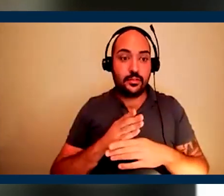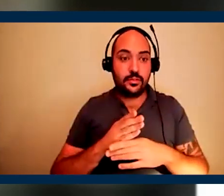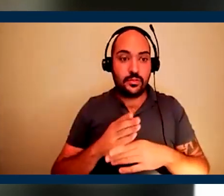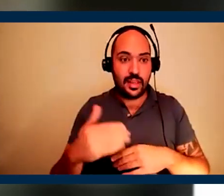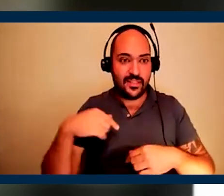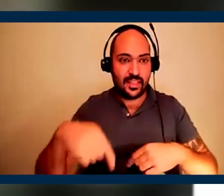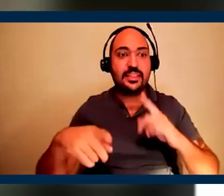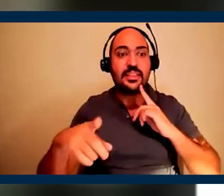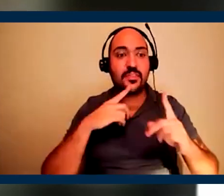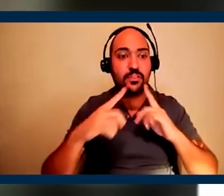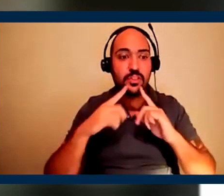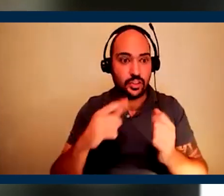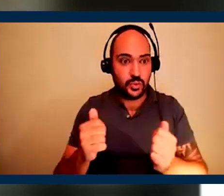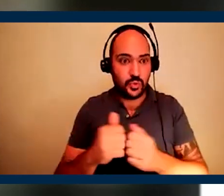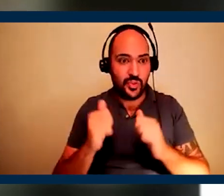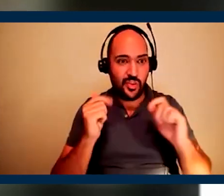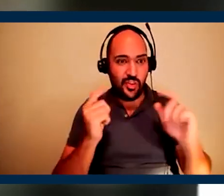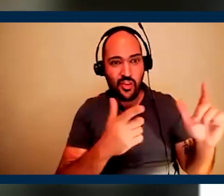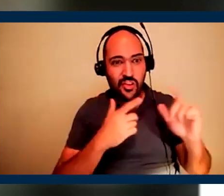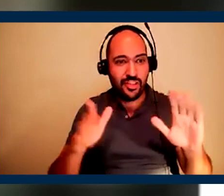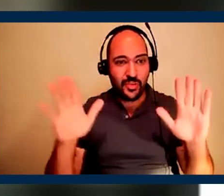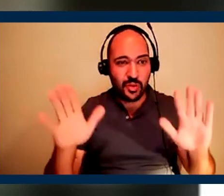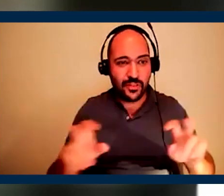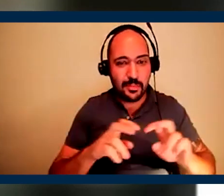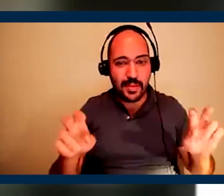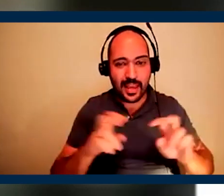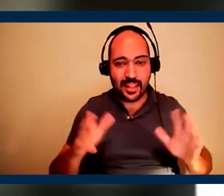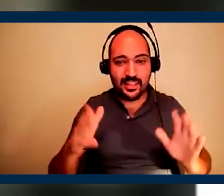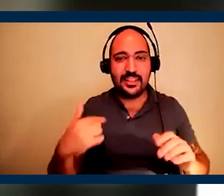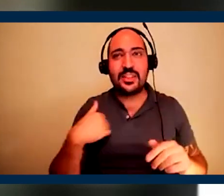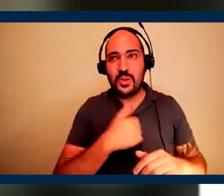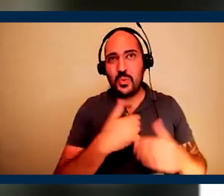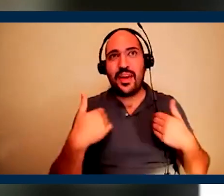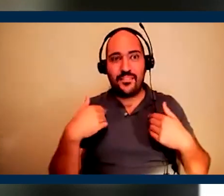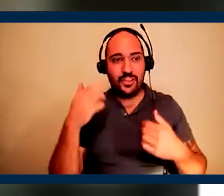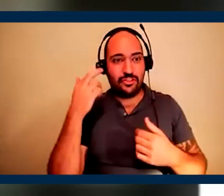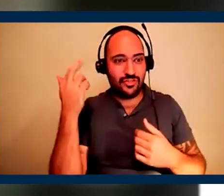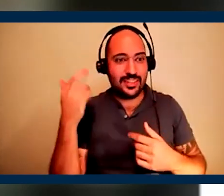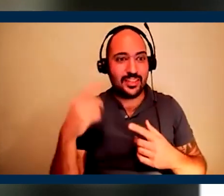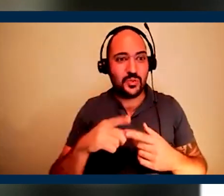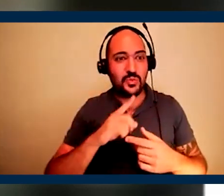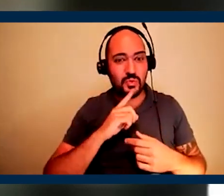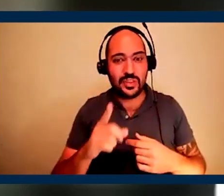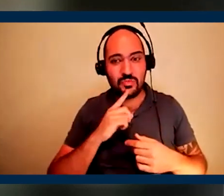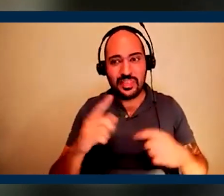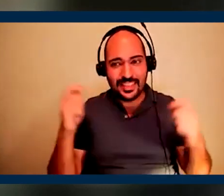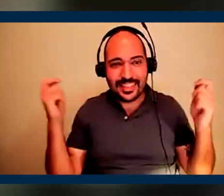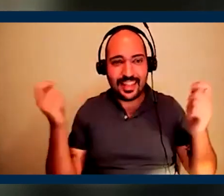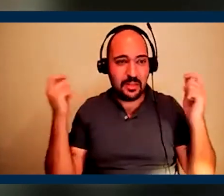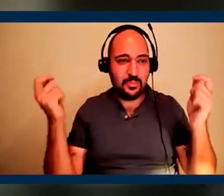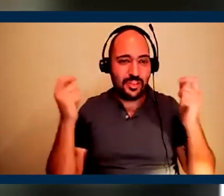this conversation with all these great panelists, we have a reason to really, really